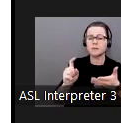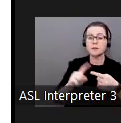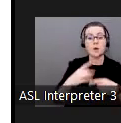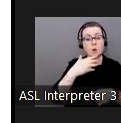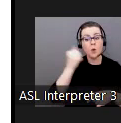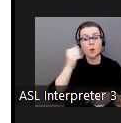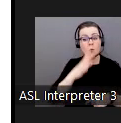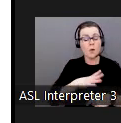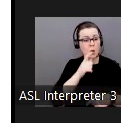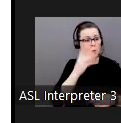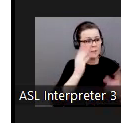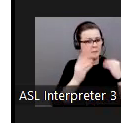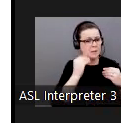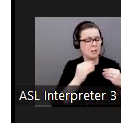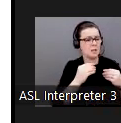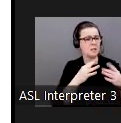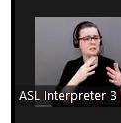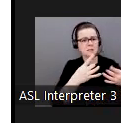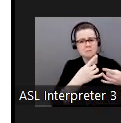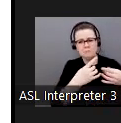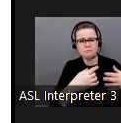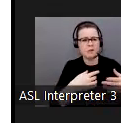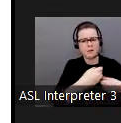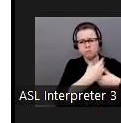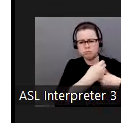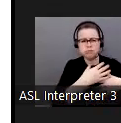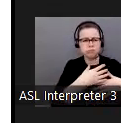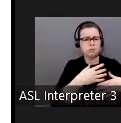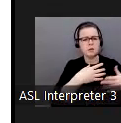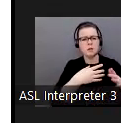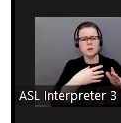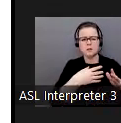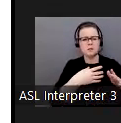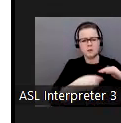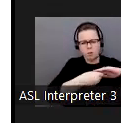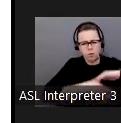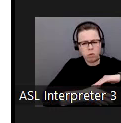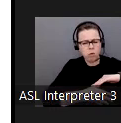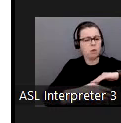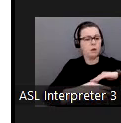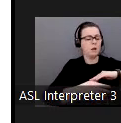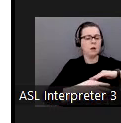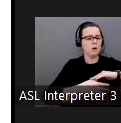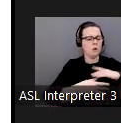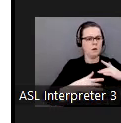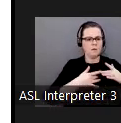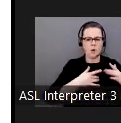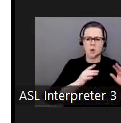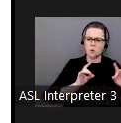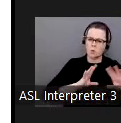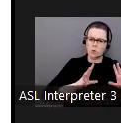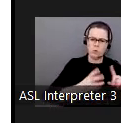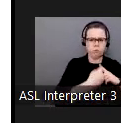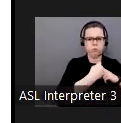experiences psychological violence will say it can be just as devastating as physical violence, sometimes more so, because